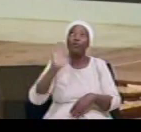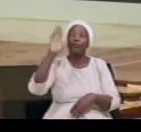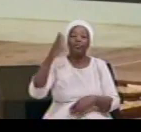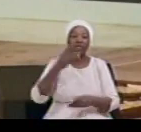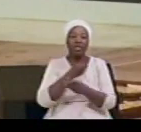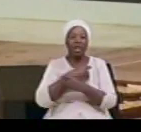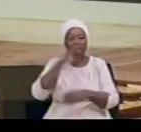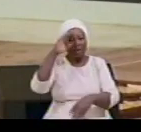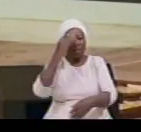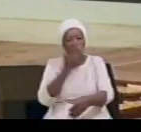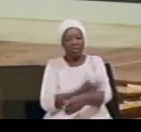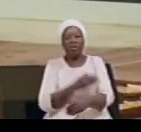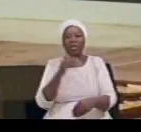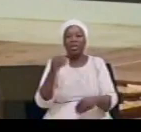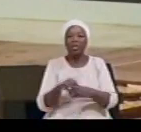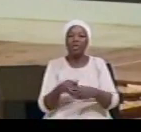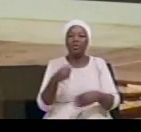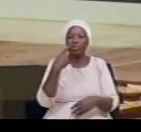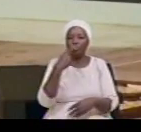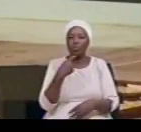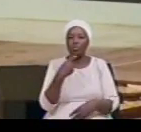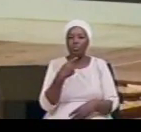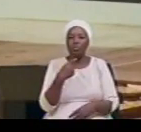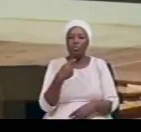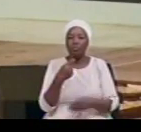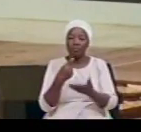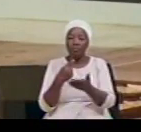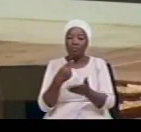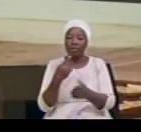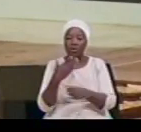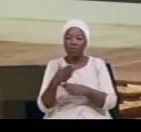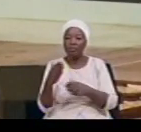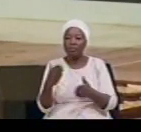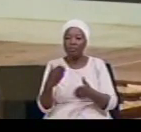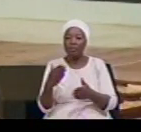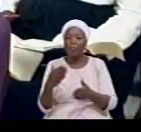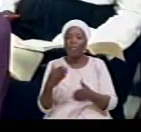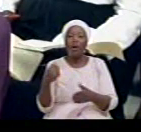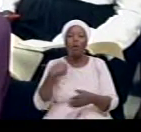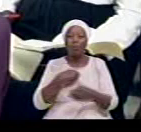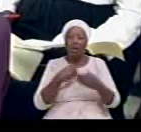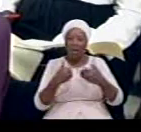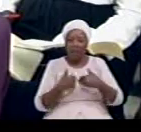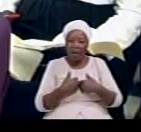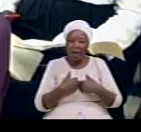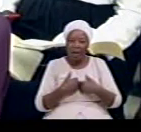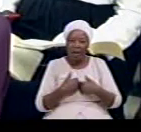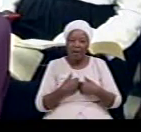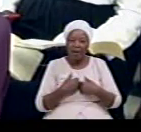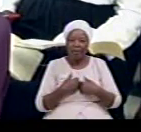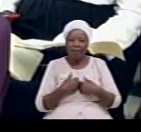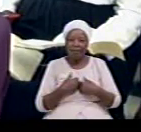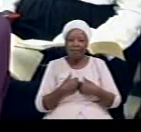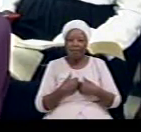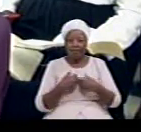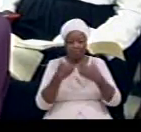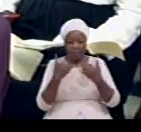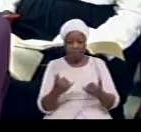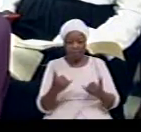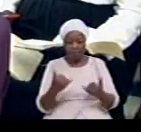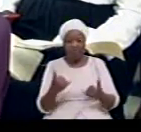in whom, tell me, we have, present tense,